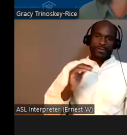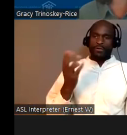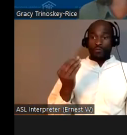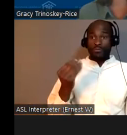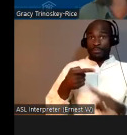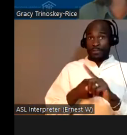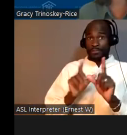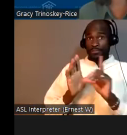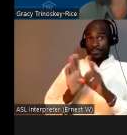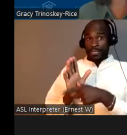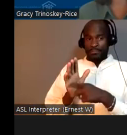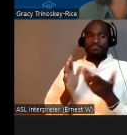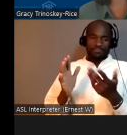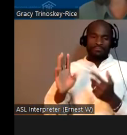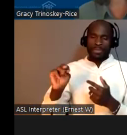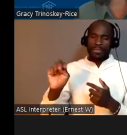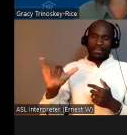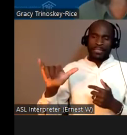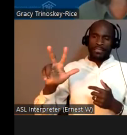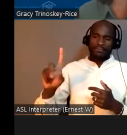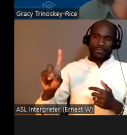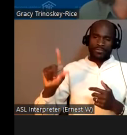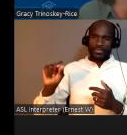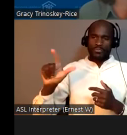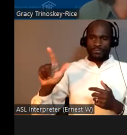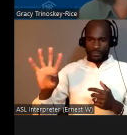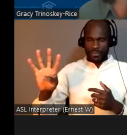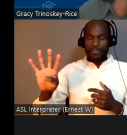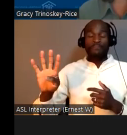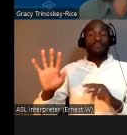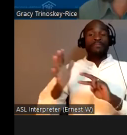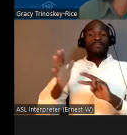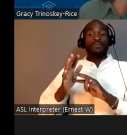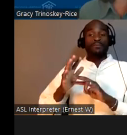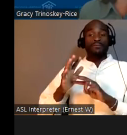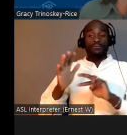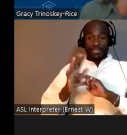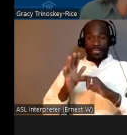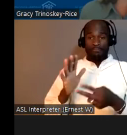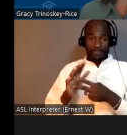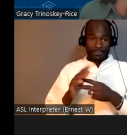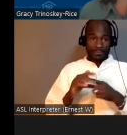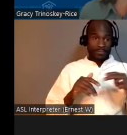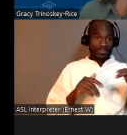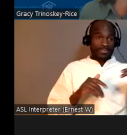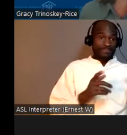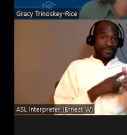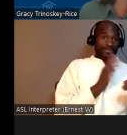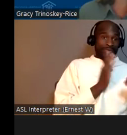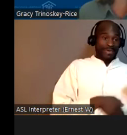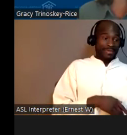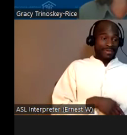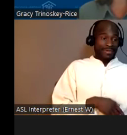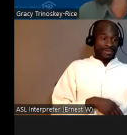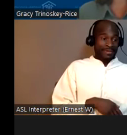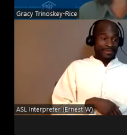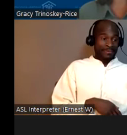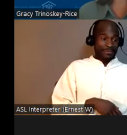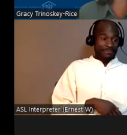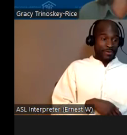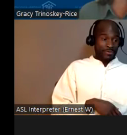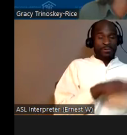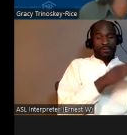to complete all of their eligibility redeterminations. Meanwhile, the federal Medicaid matching rate, the